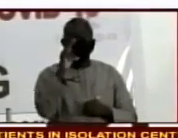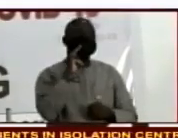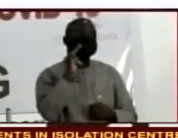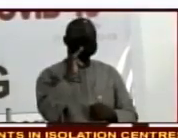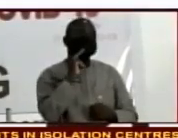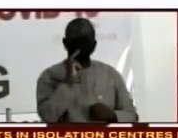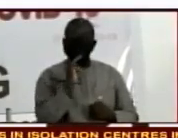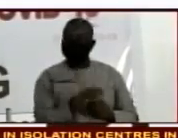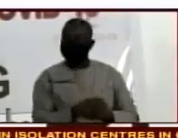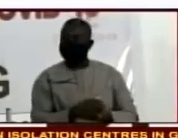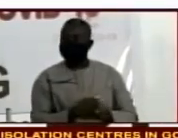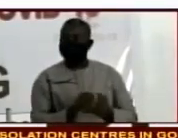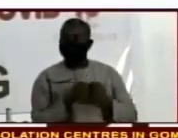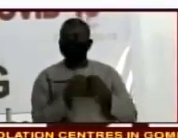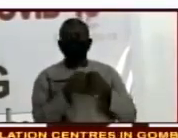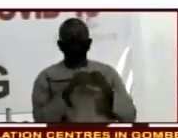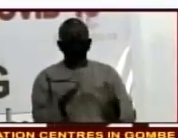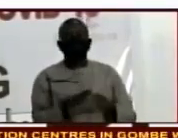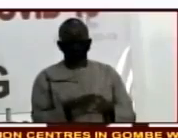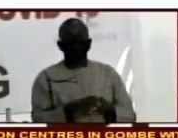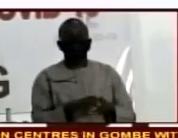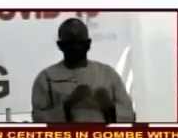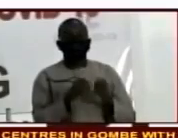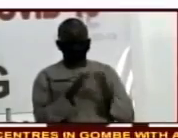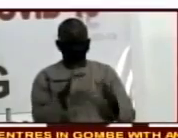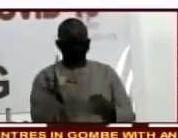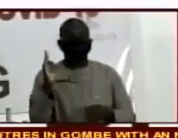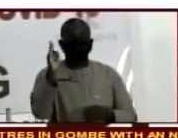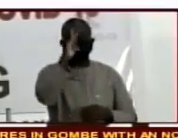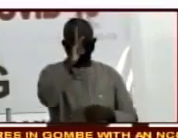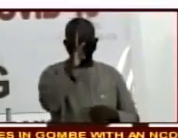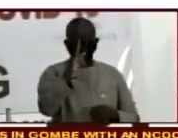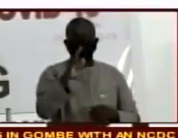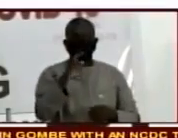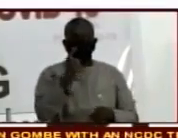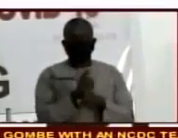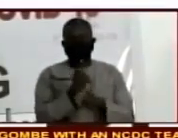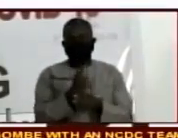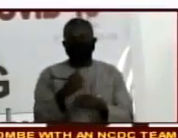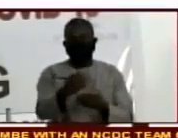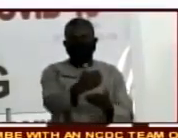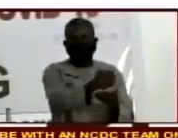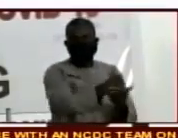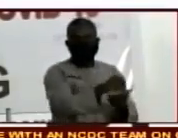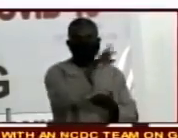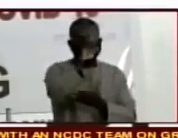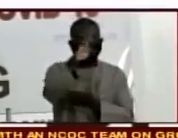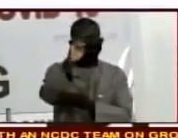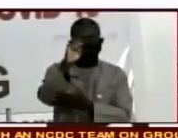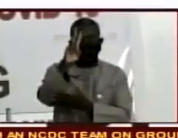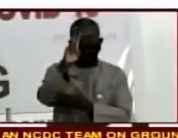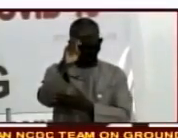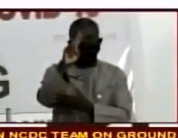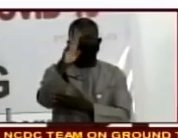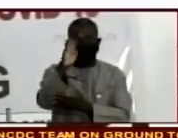lost airline revenue, this time around only airline revenue, is $994